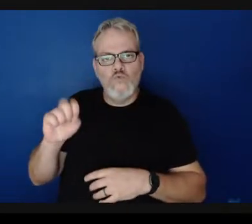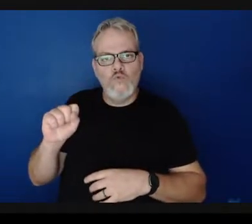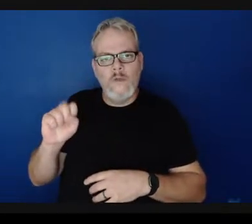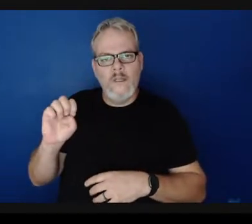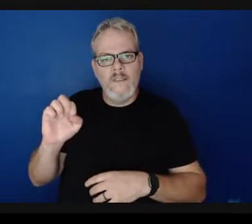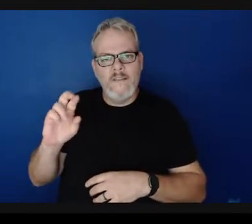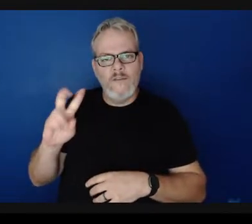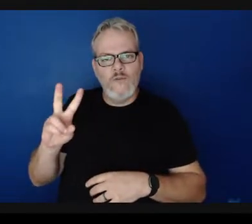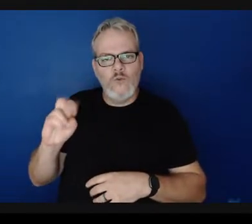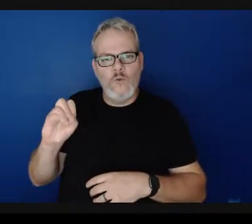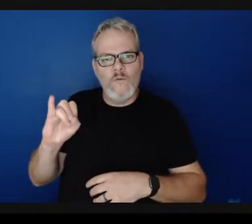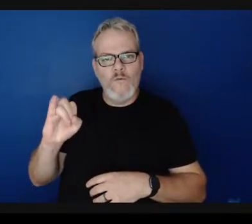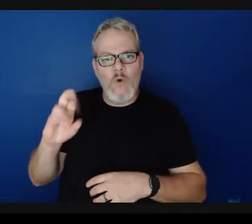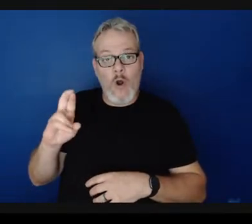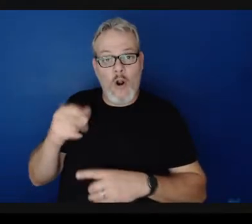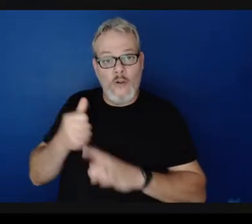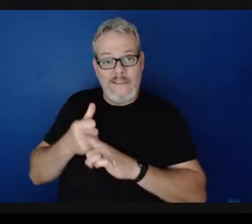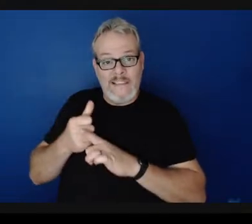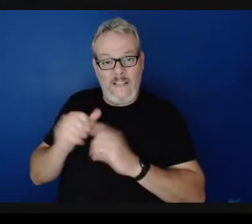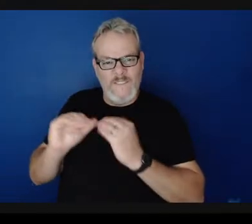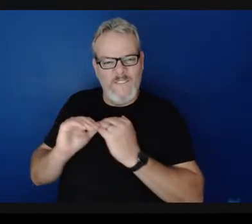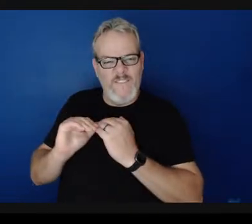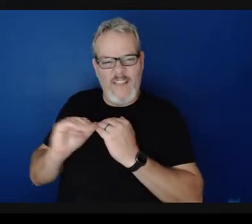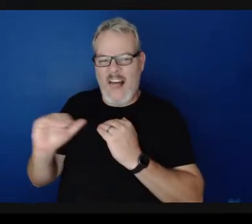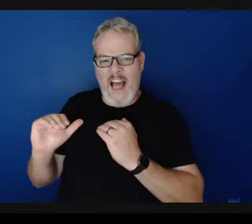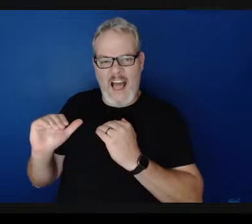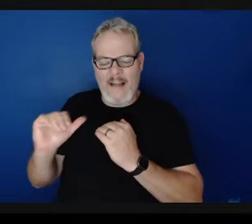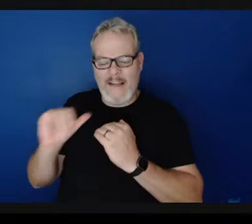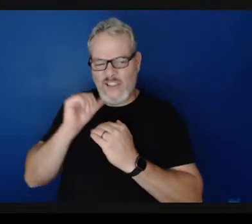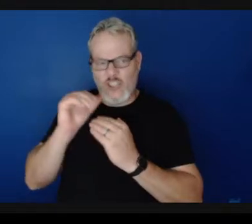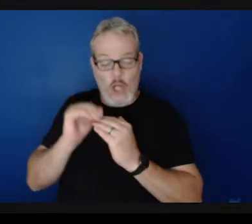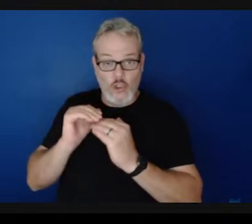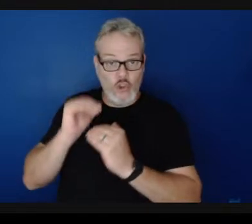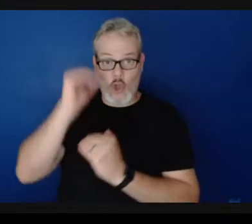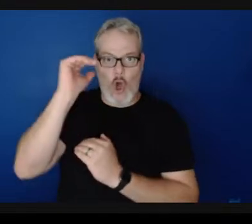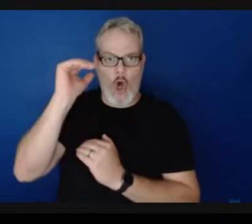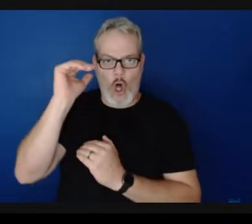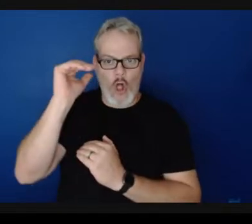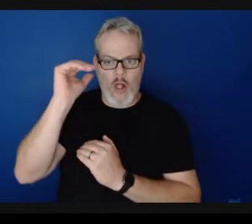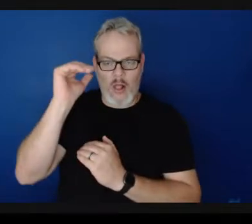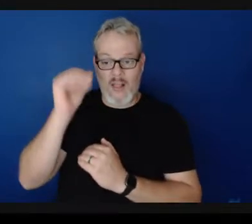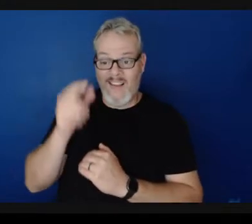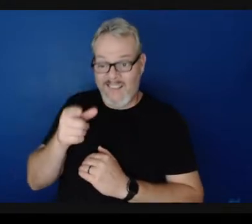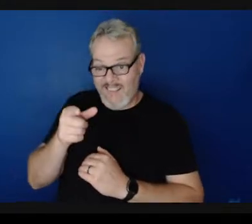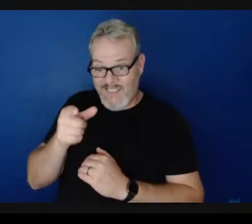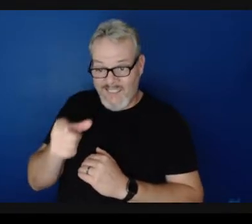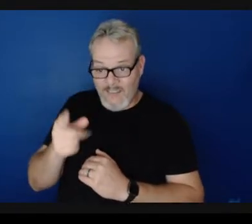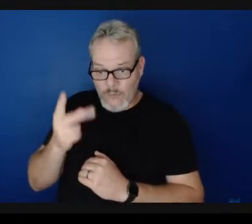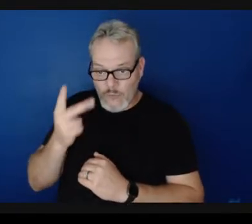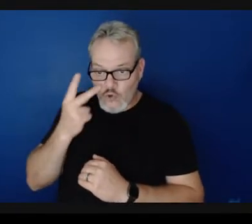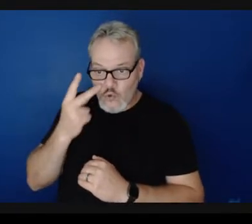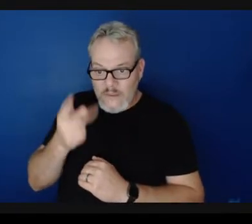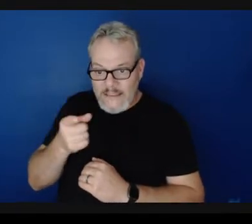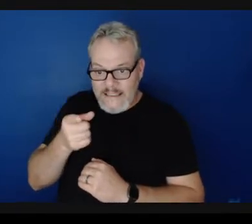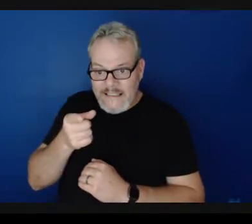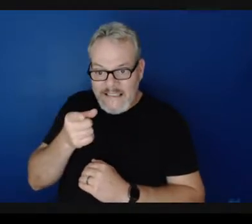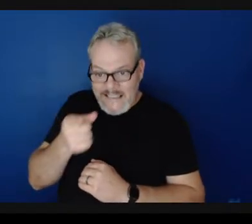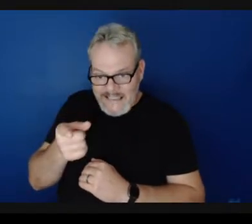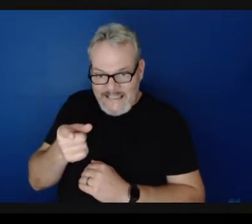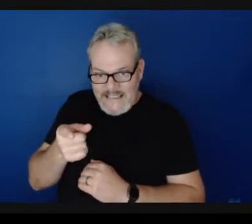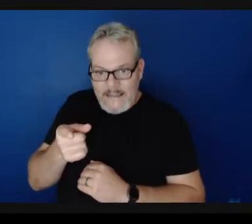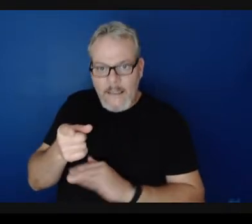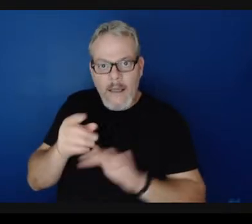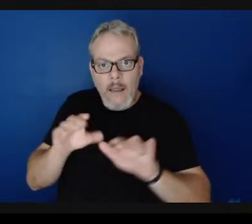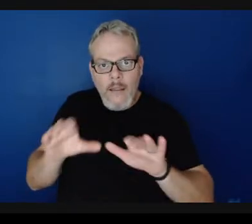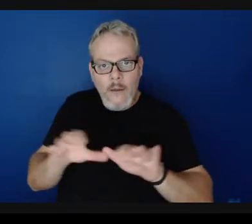flatter than it is tall by this interpretation of the model, which they actually go through by doing independent component